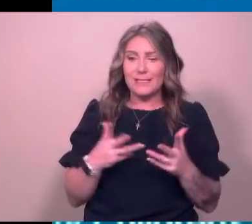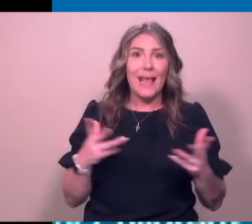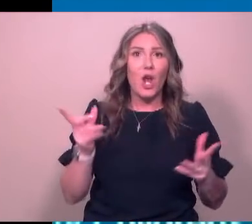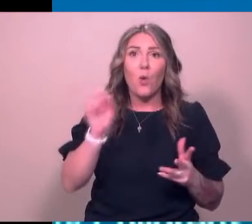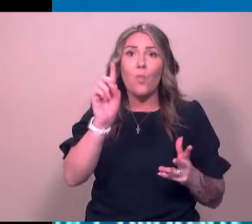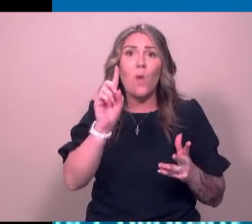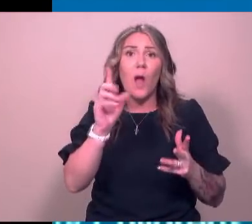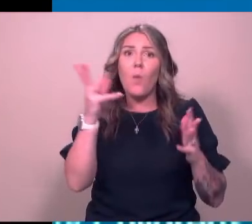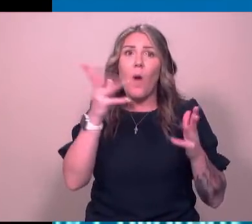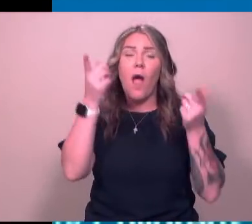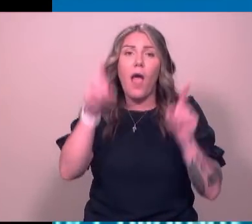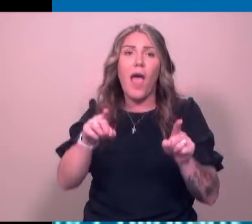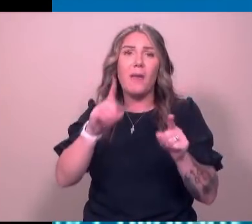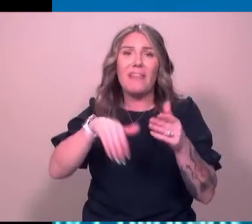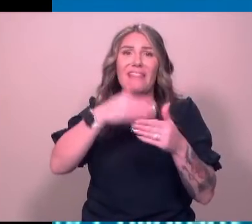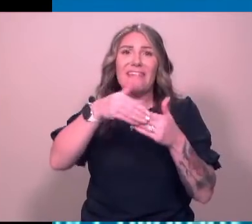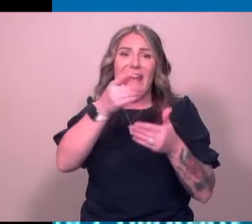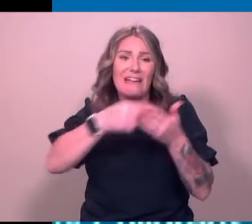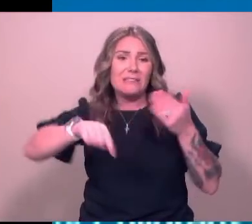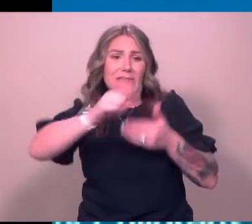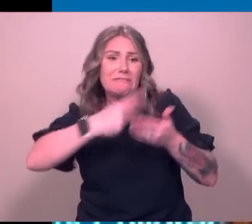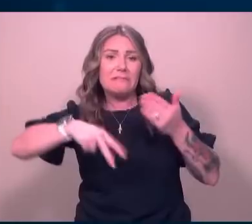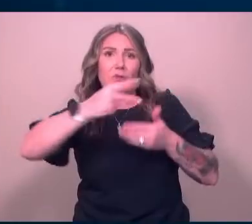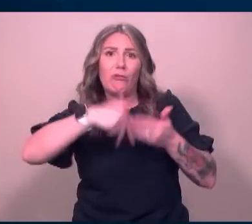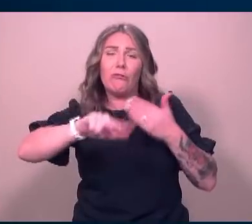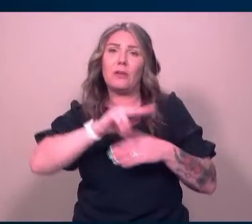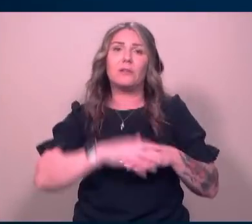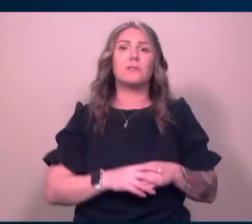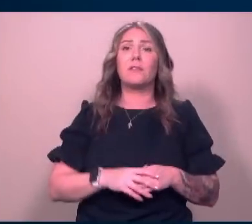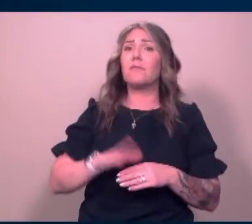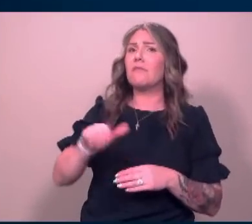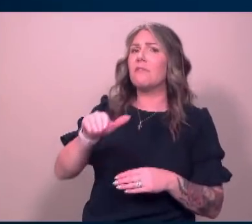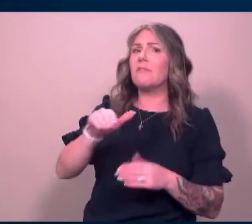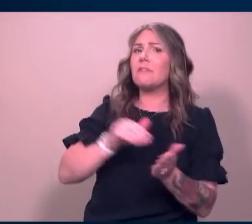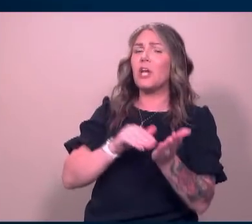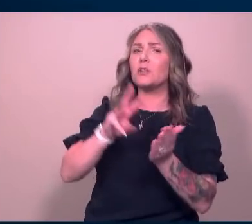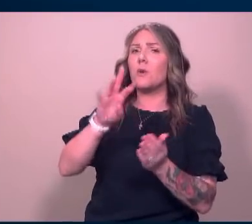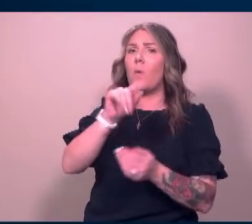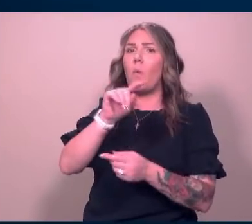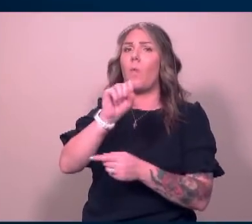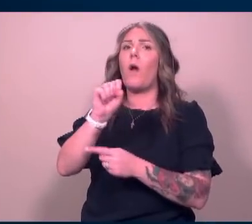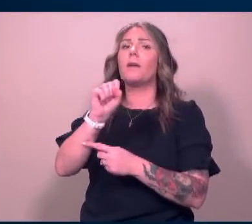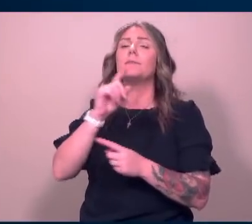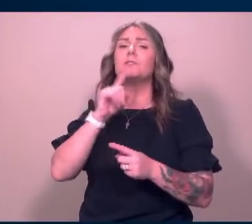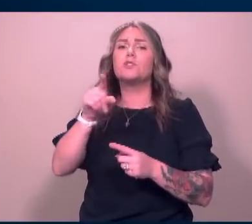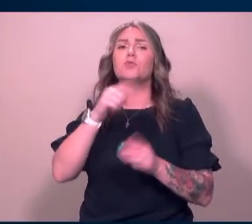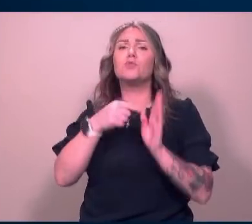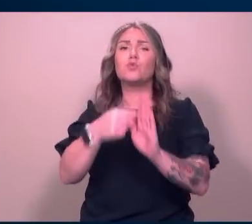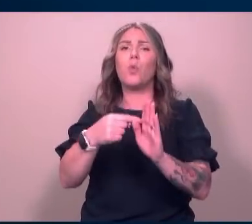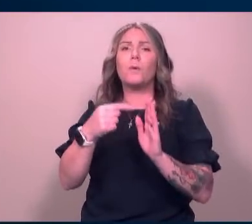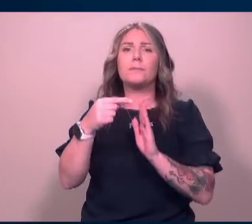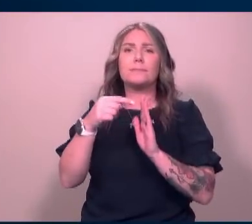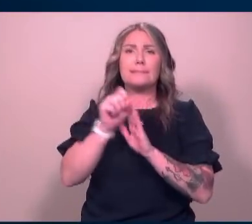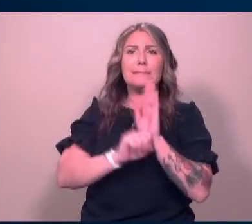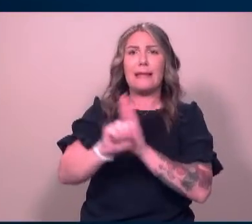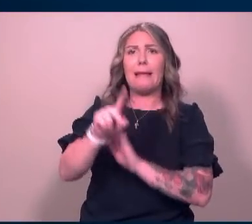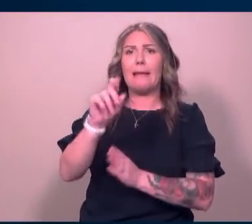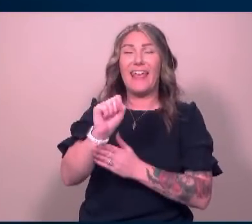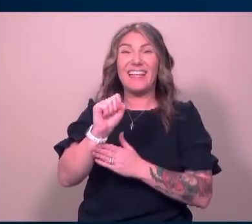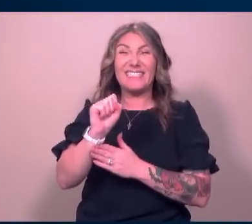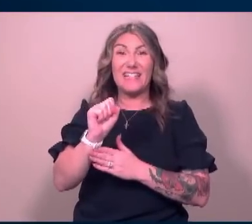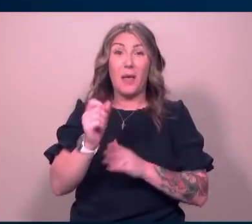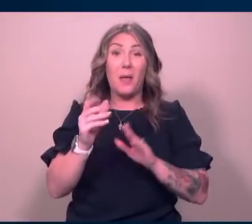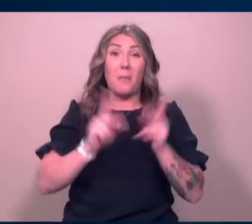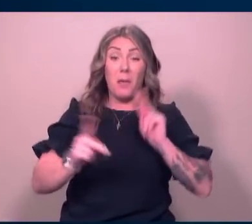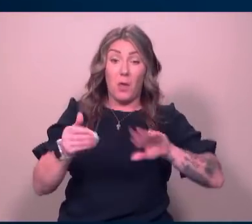is going to take us over the next few weeks, for sure. Dr. Watson, on your graph originally you showed in the state of Kansas, people are dying at a 5 times higher rate